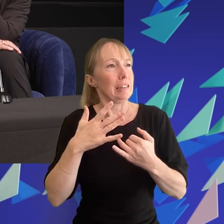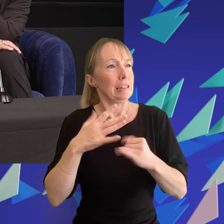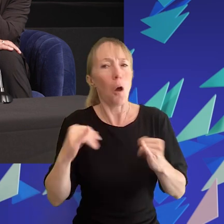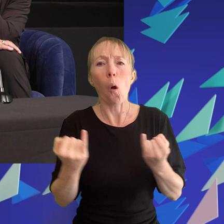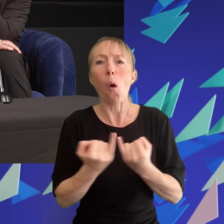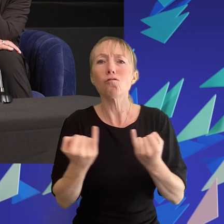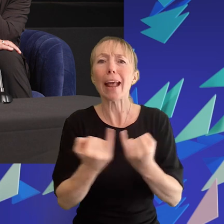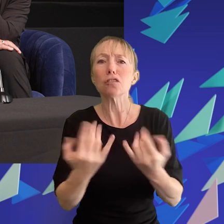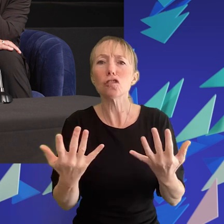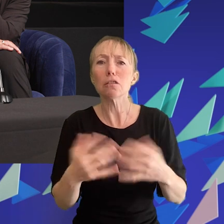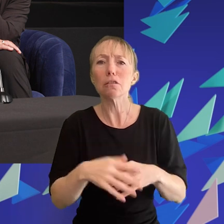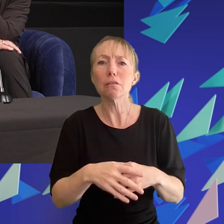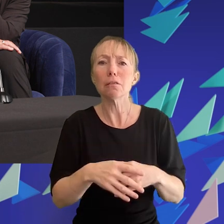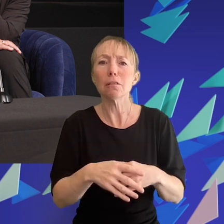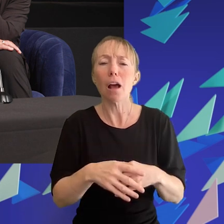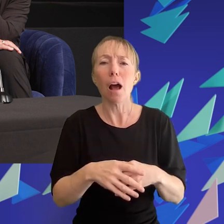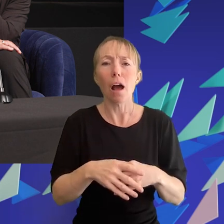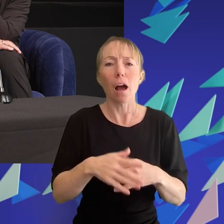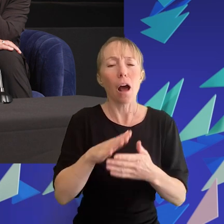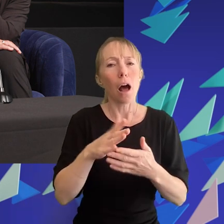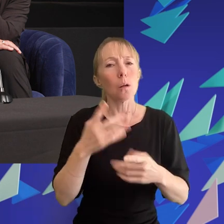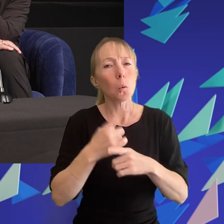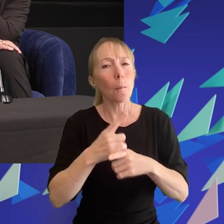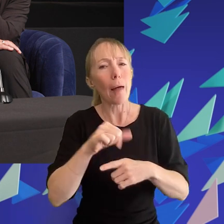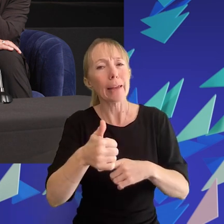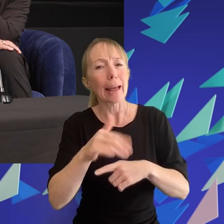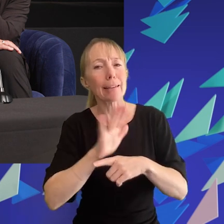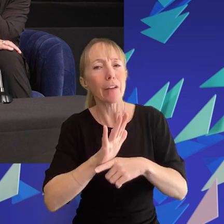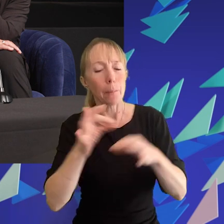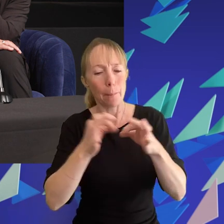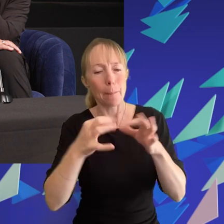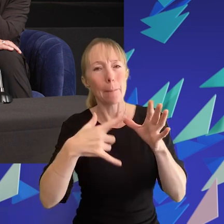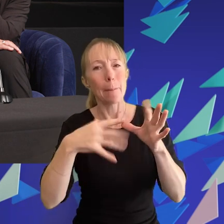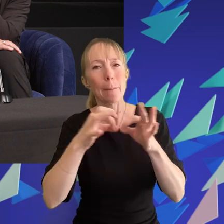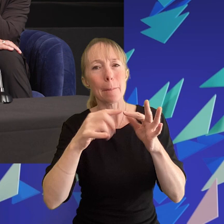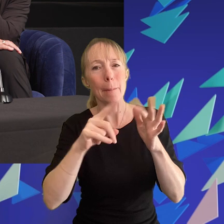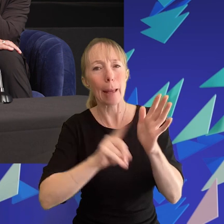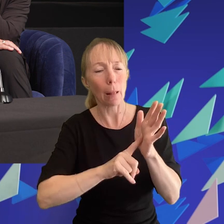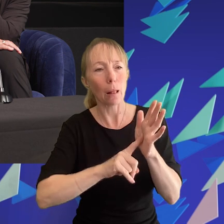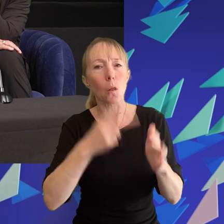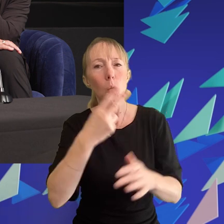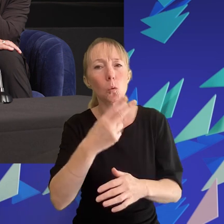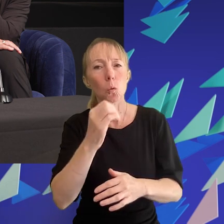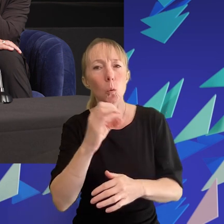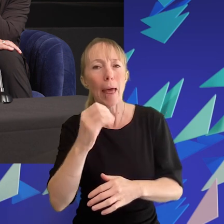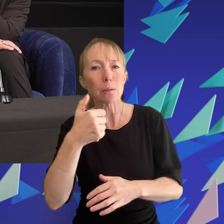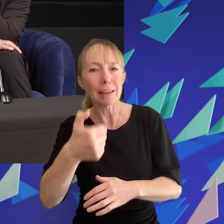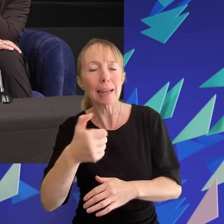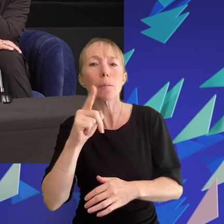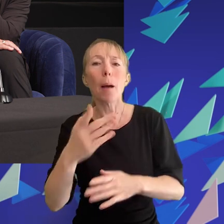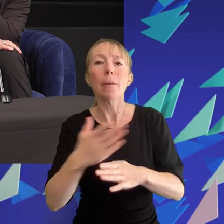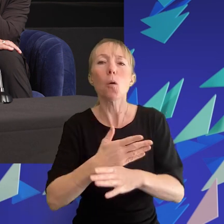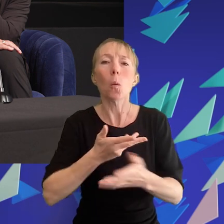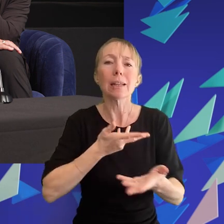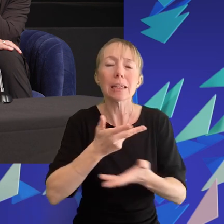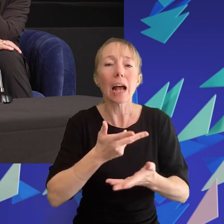move on to the next film that you made, which was Babel in 2006. Before we talk about it, let's